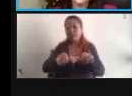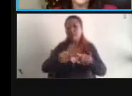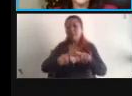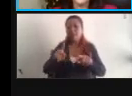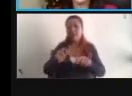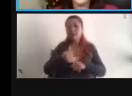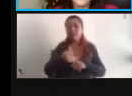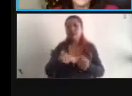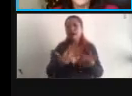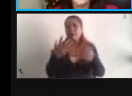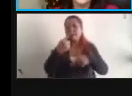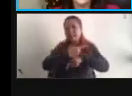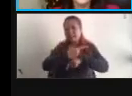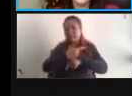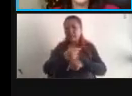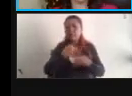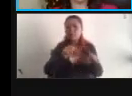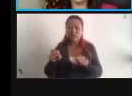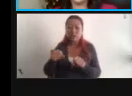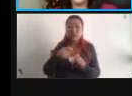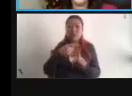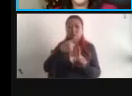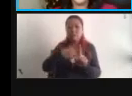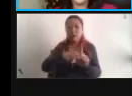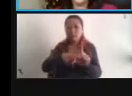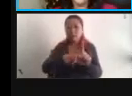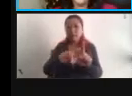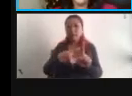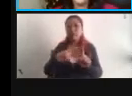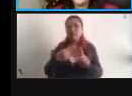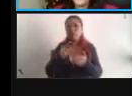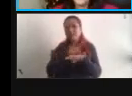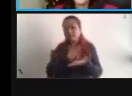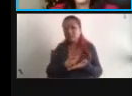and potentially weeks or months when we start to think about Mars.